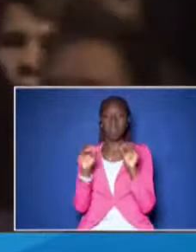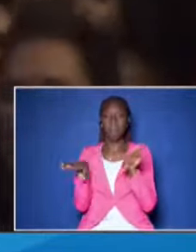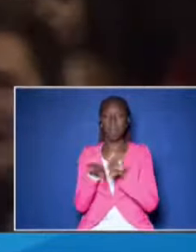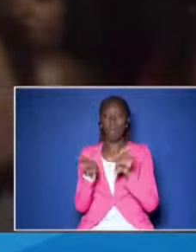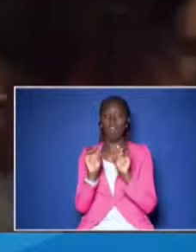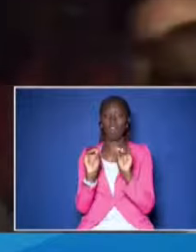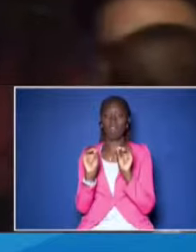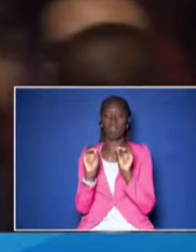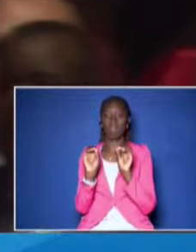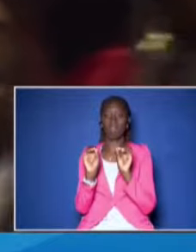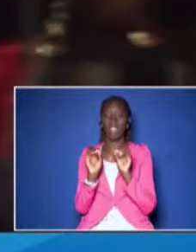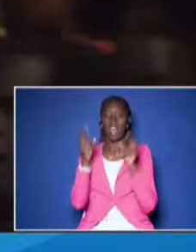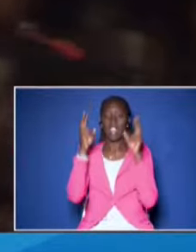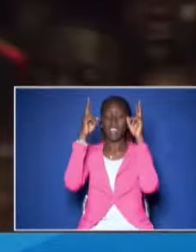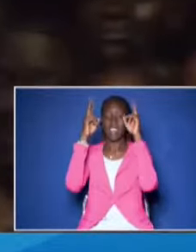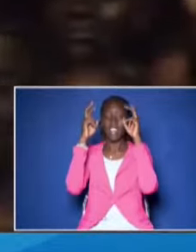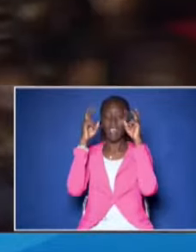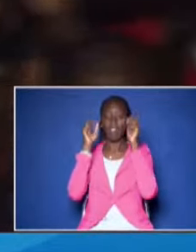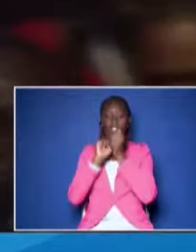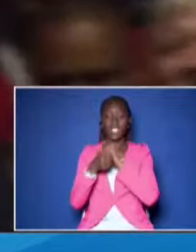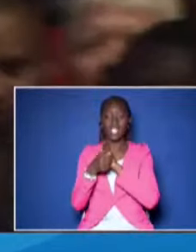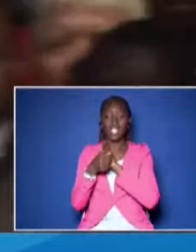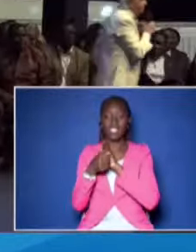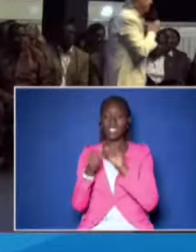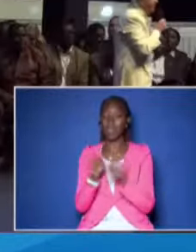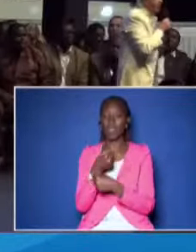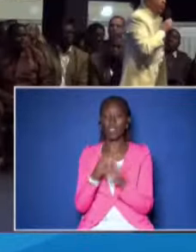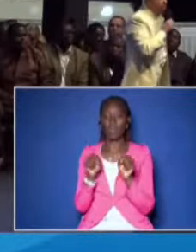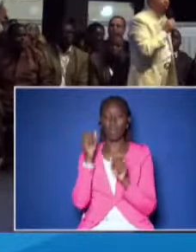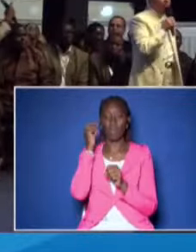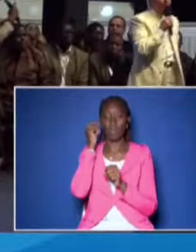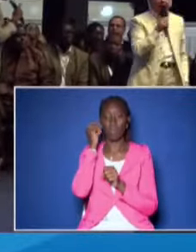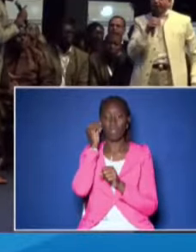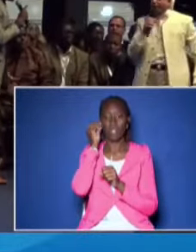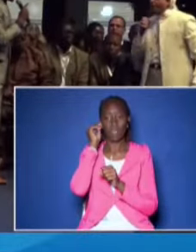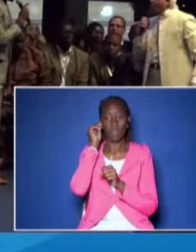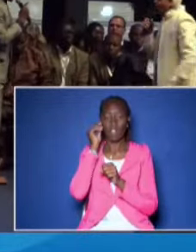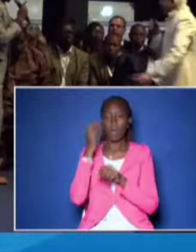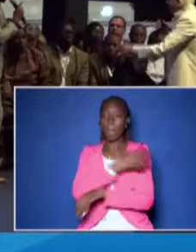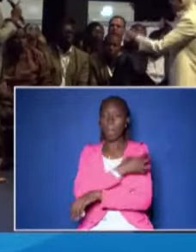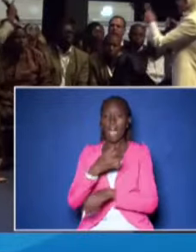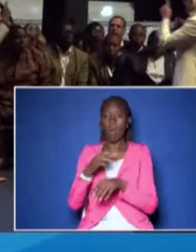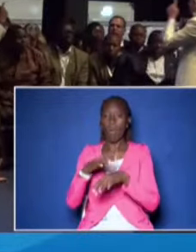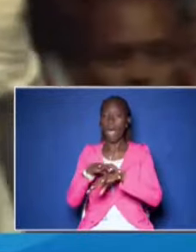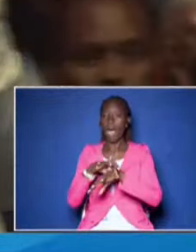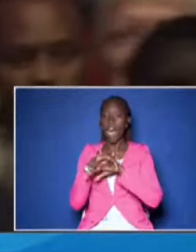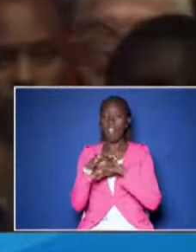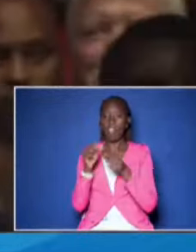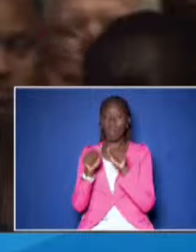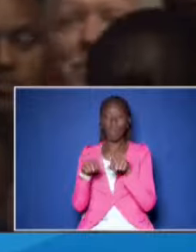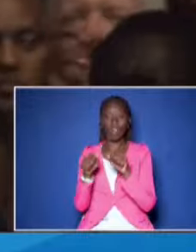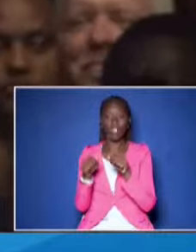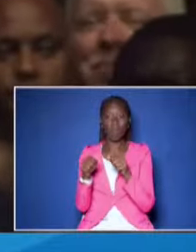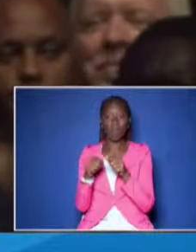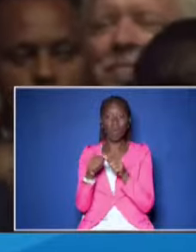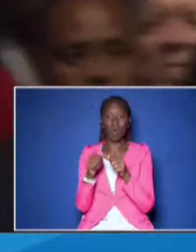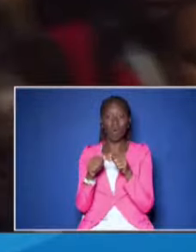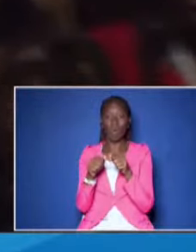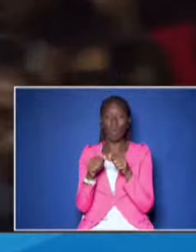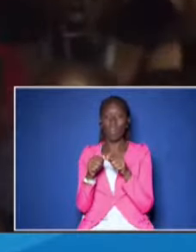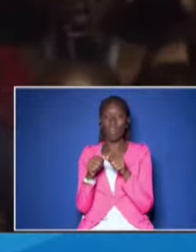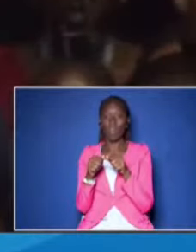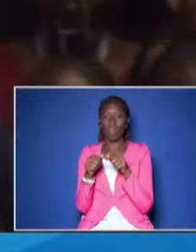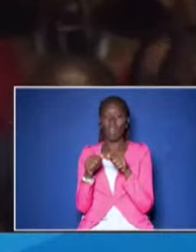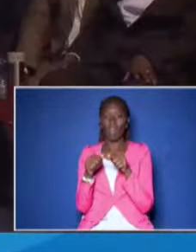can no devil can change it no power on Earth can even remove a little